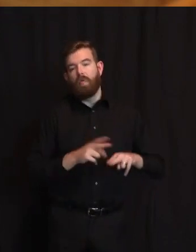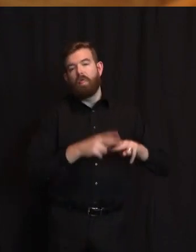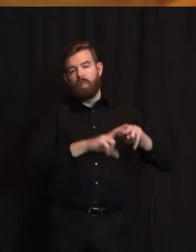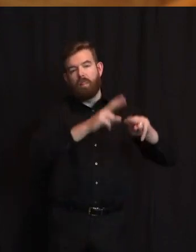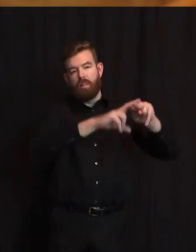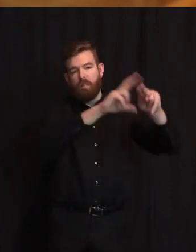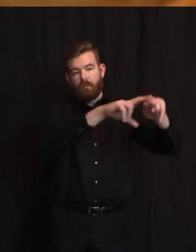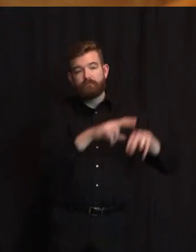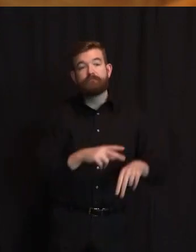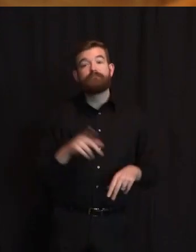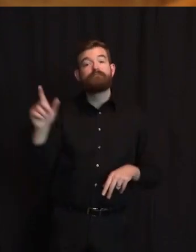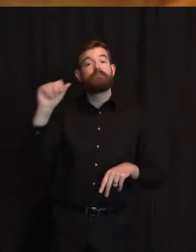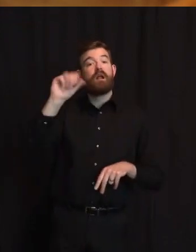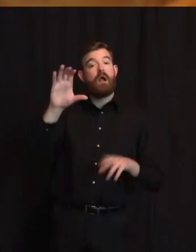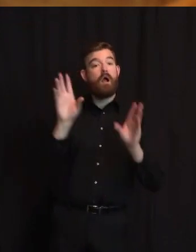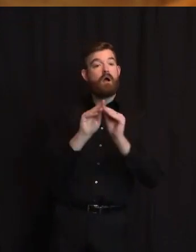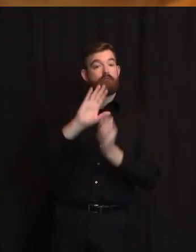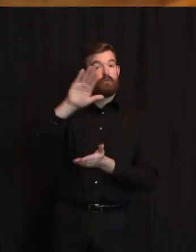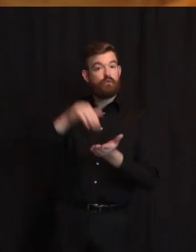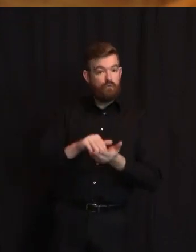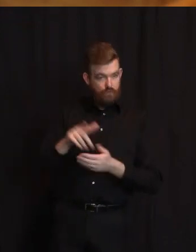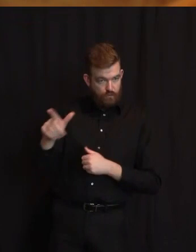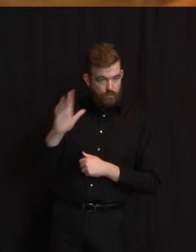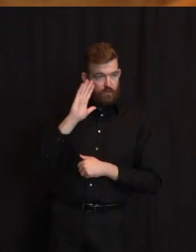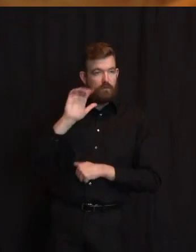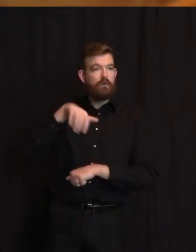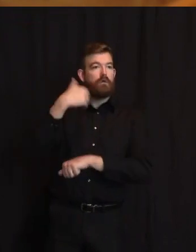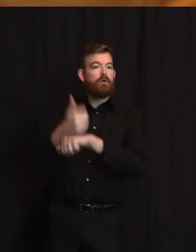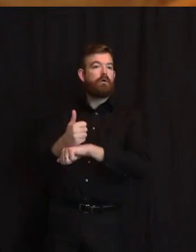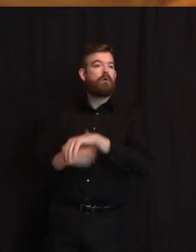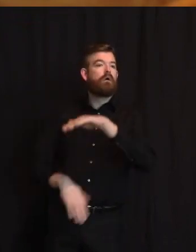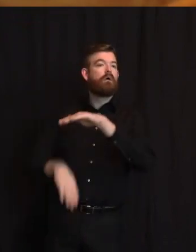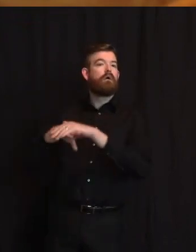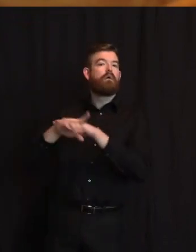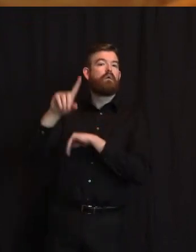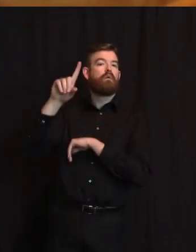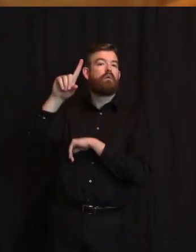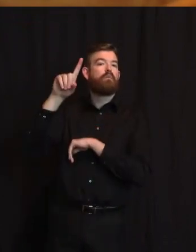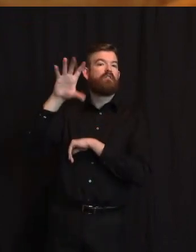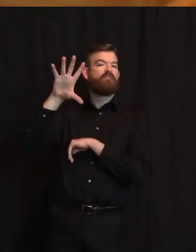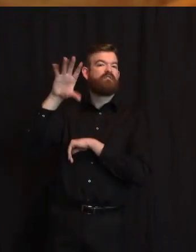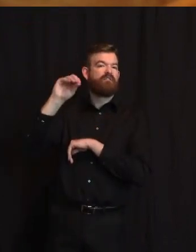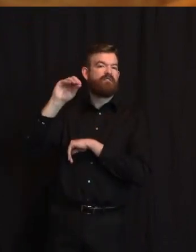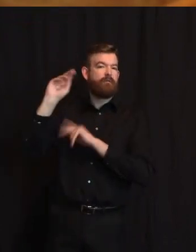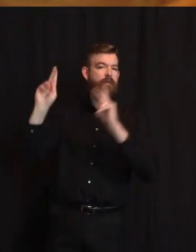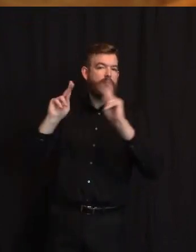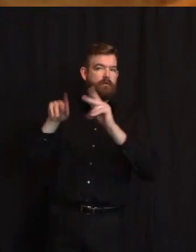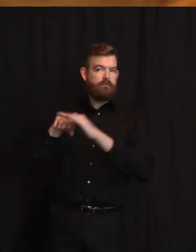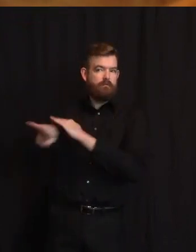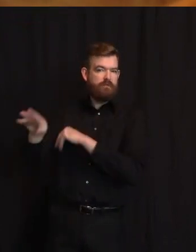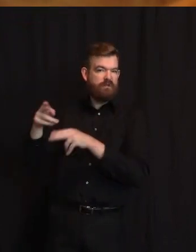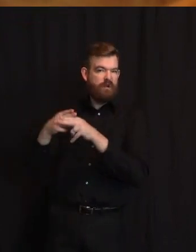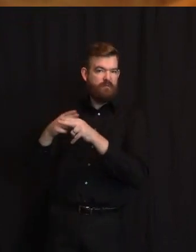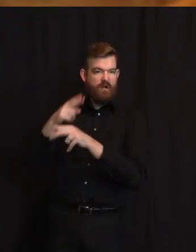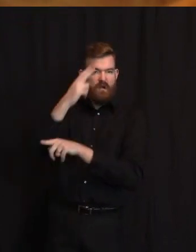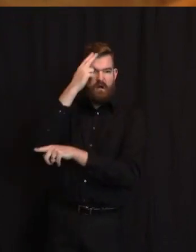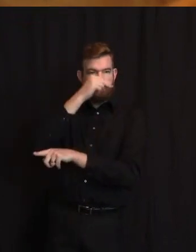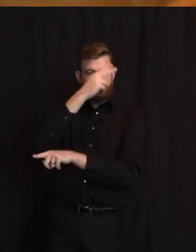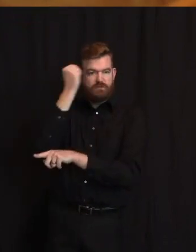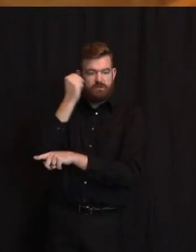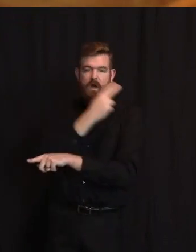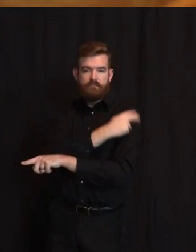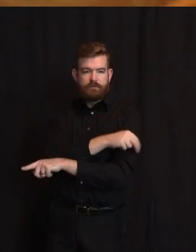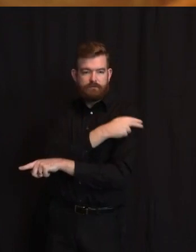set up and will have a capacity of 250 beds. Tier 5 is actually convalescent